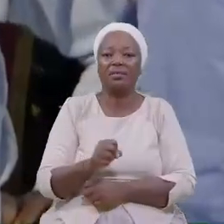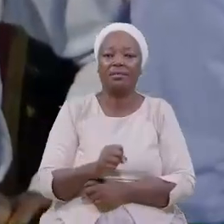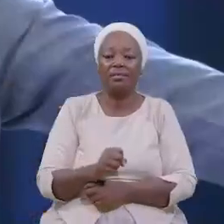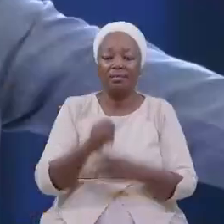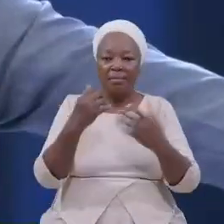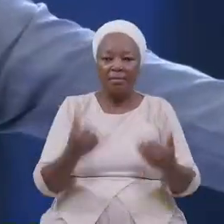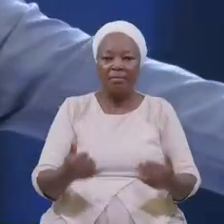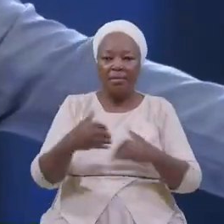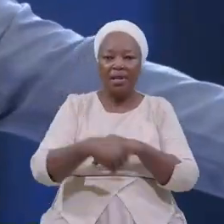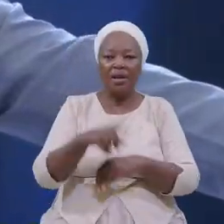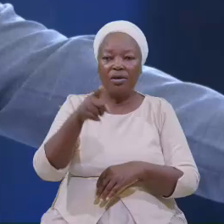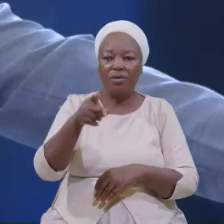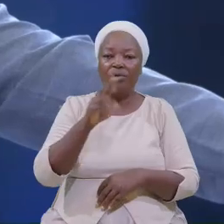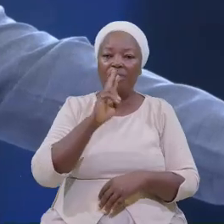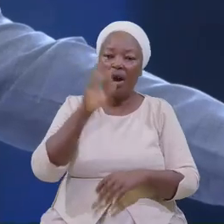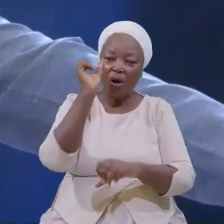Tonight, you have conquered.